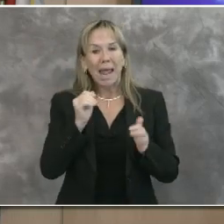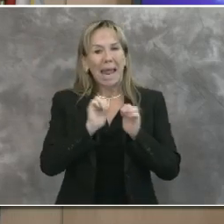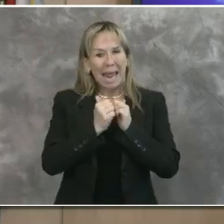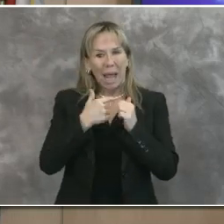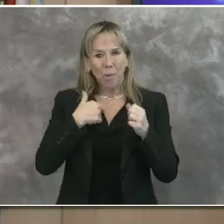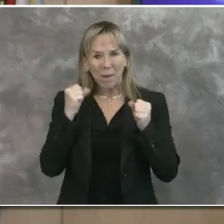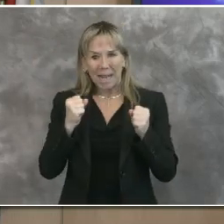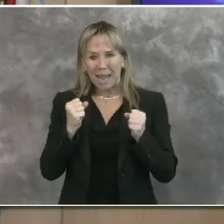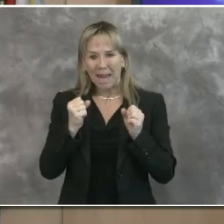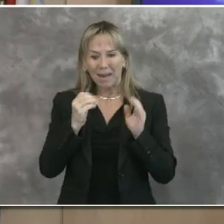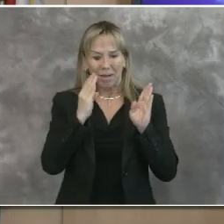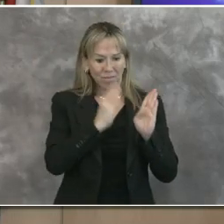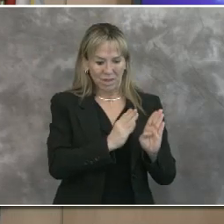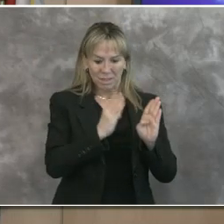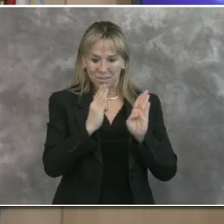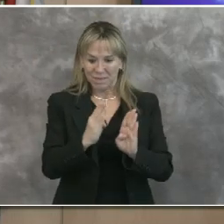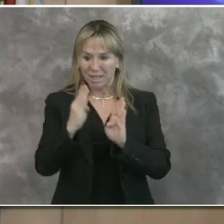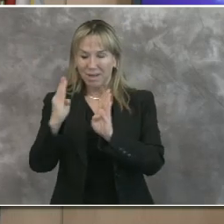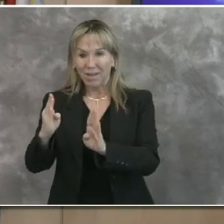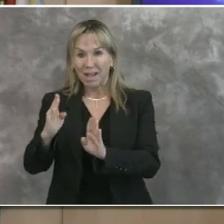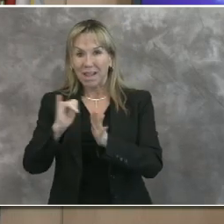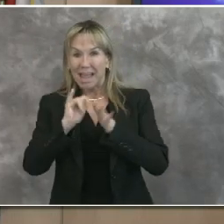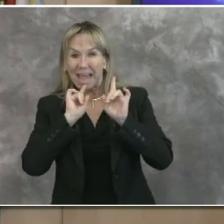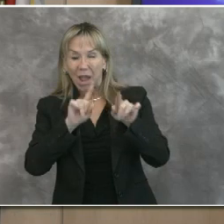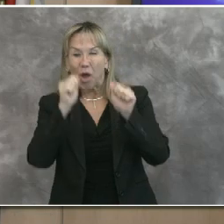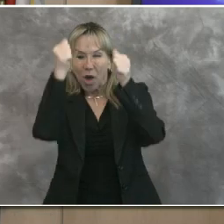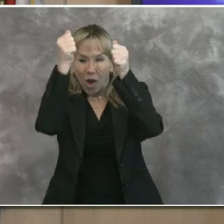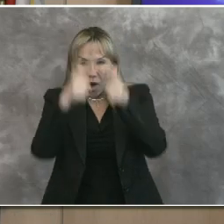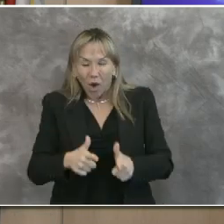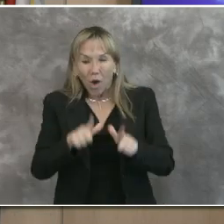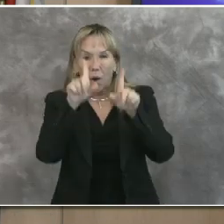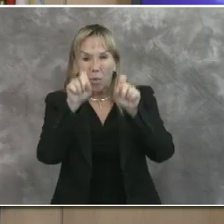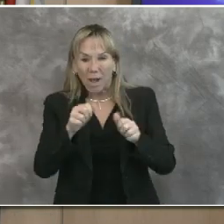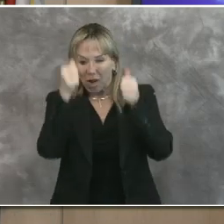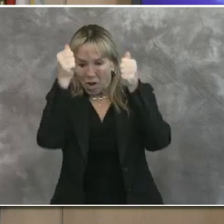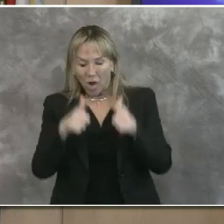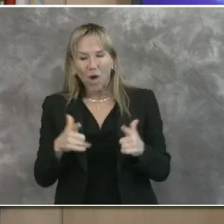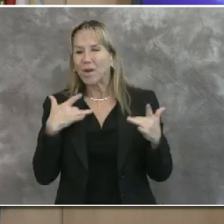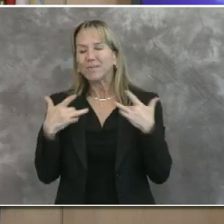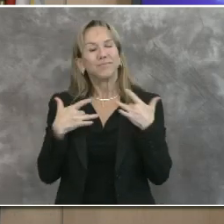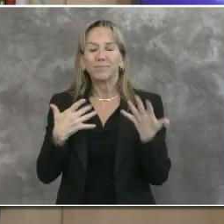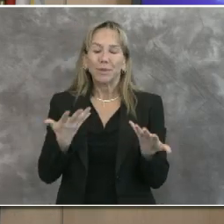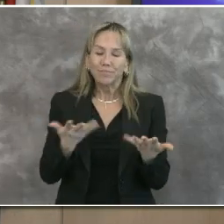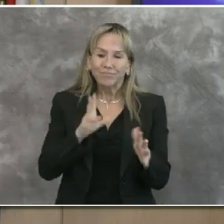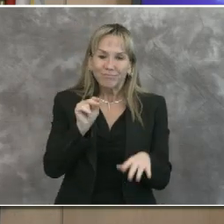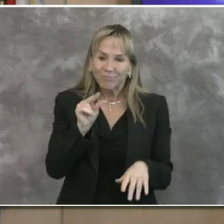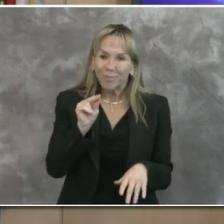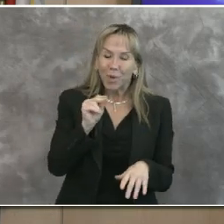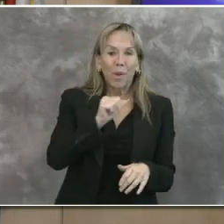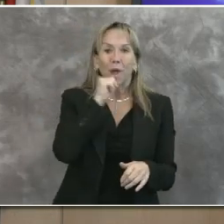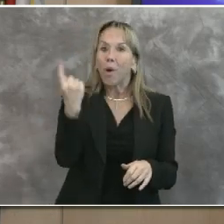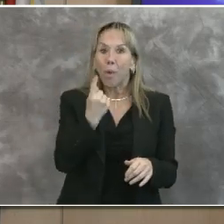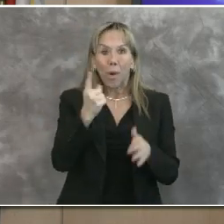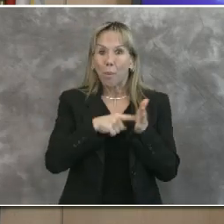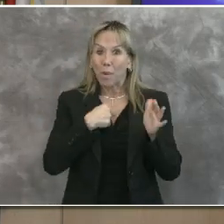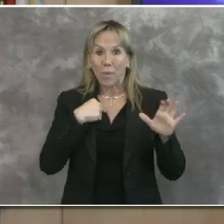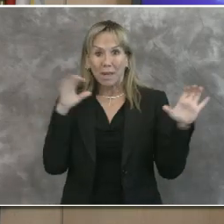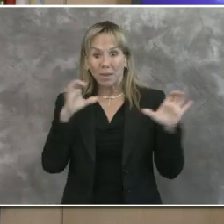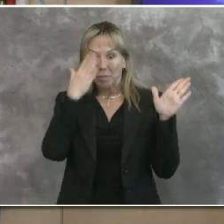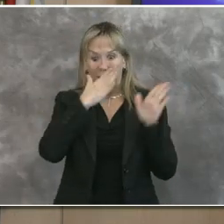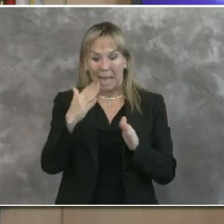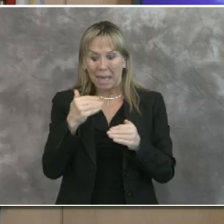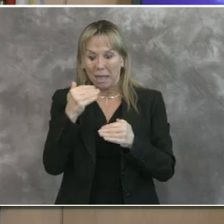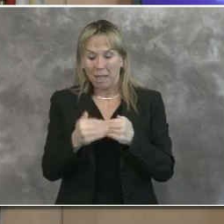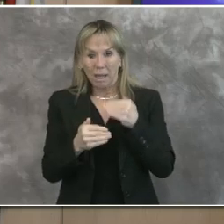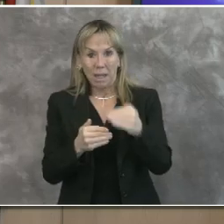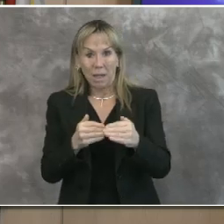addresses every concern or every question. As we take steps, they will not always be perfect. You